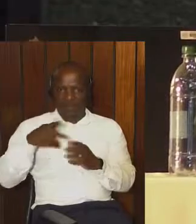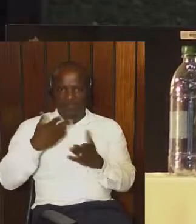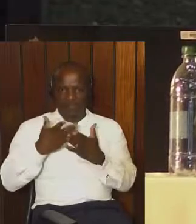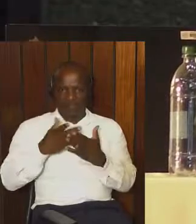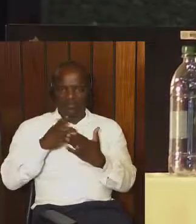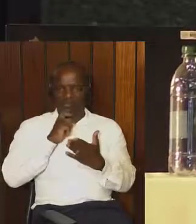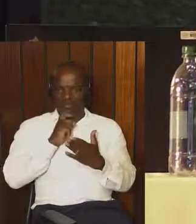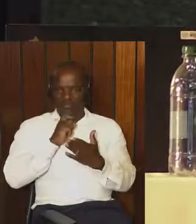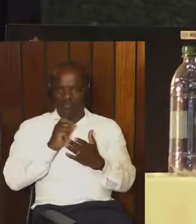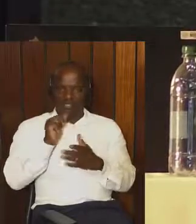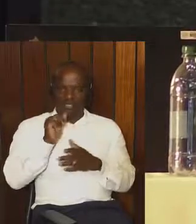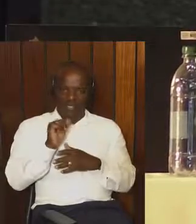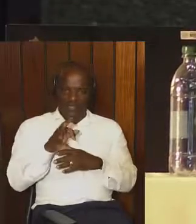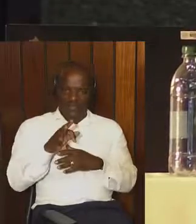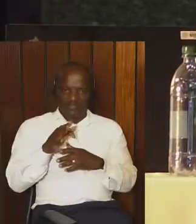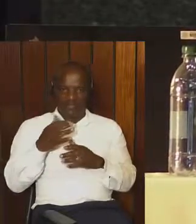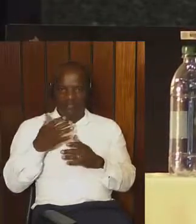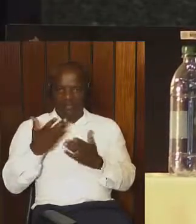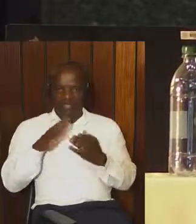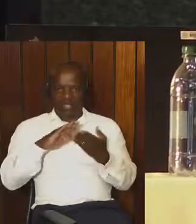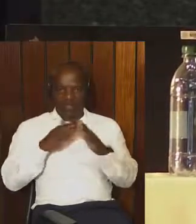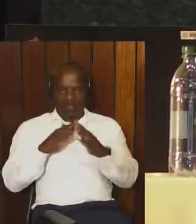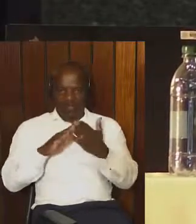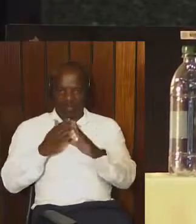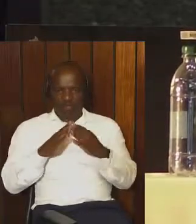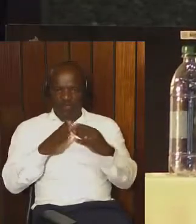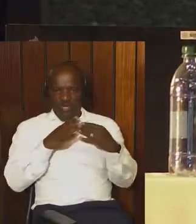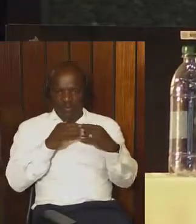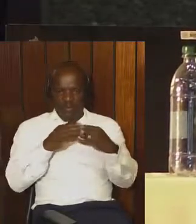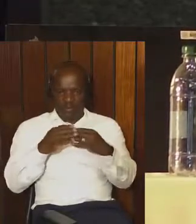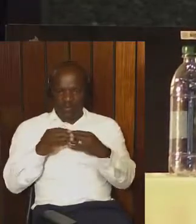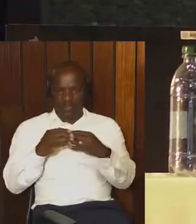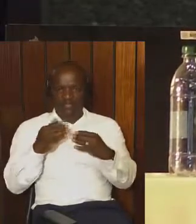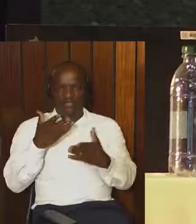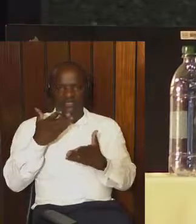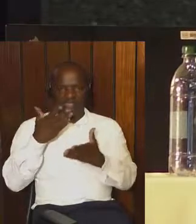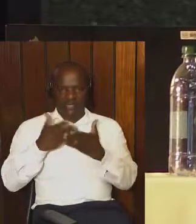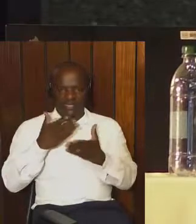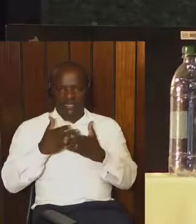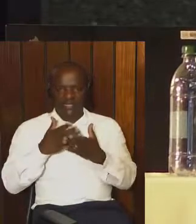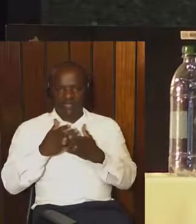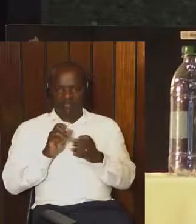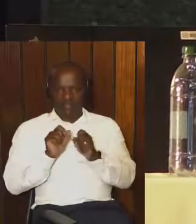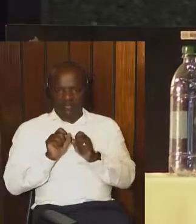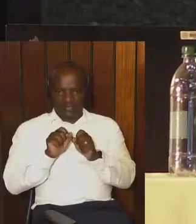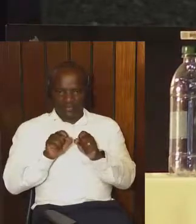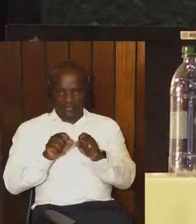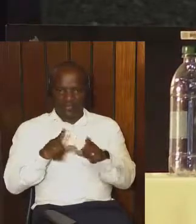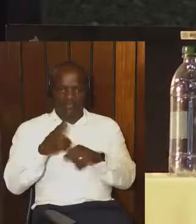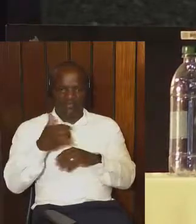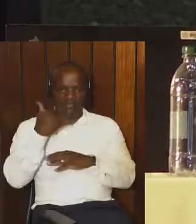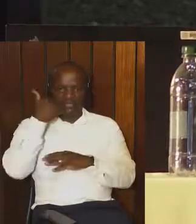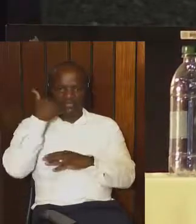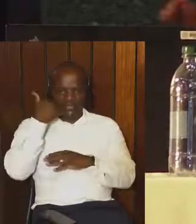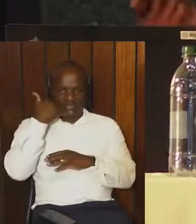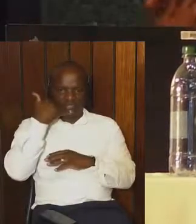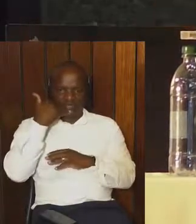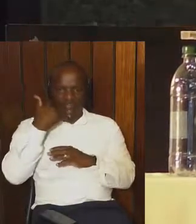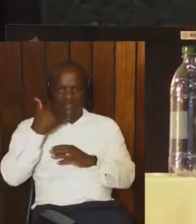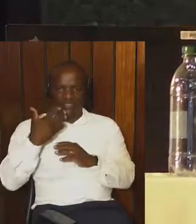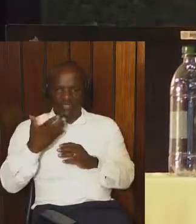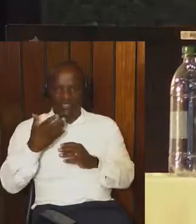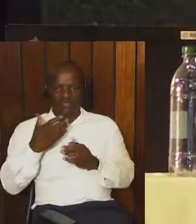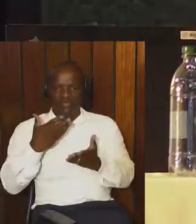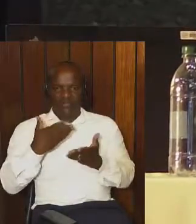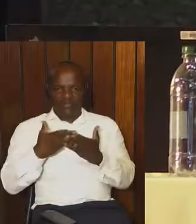or pothole, the community members on their cell phone will be able to basically record that and